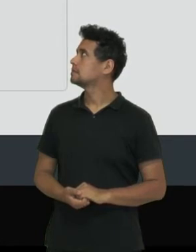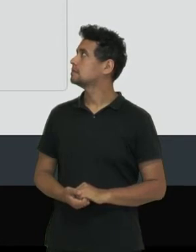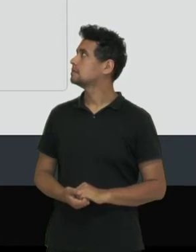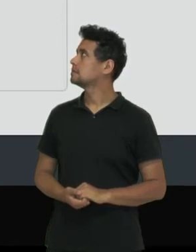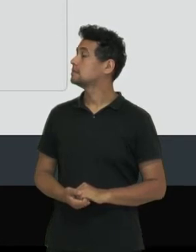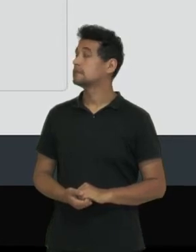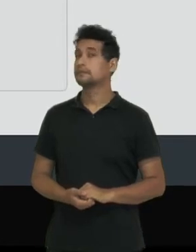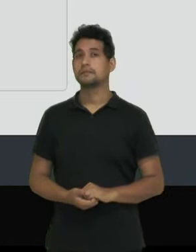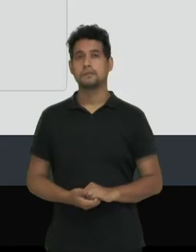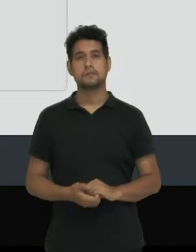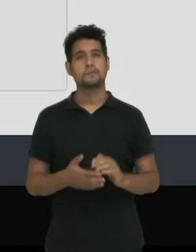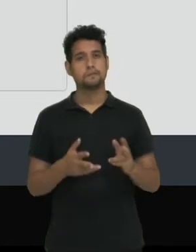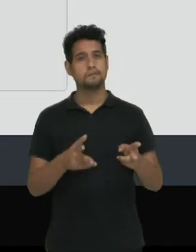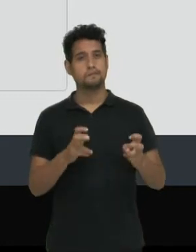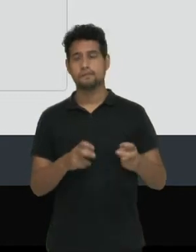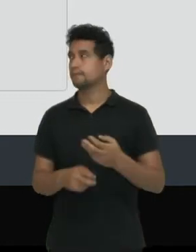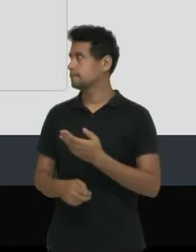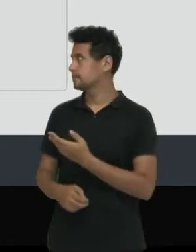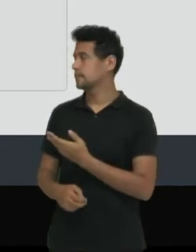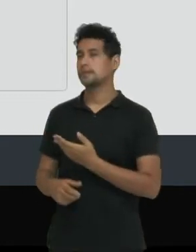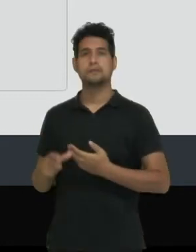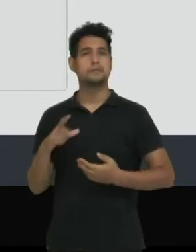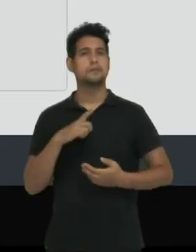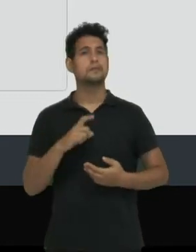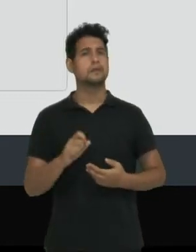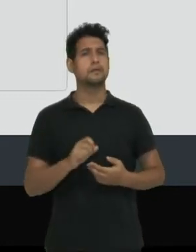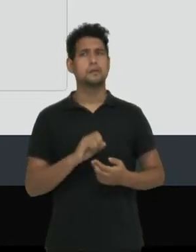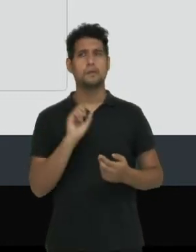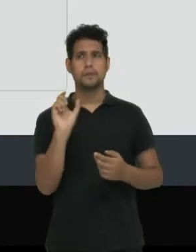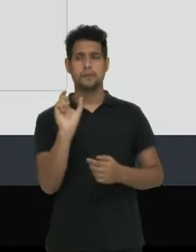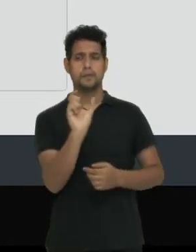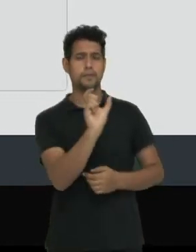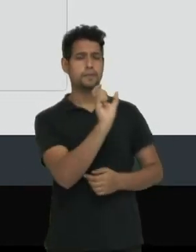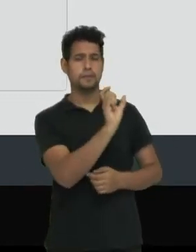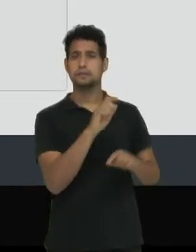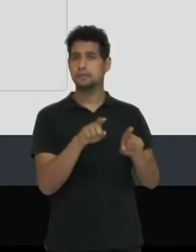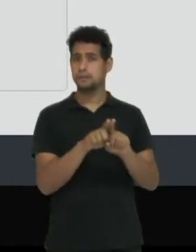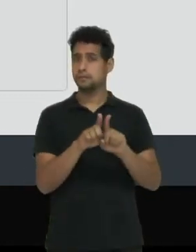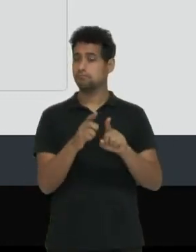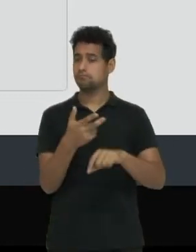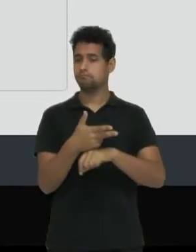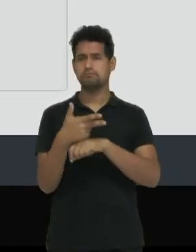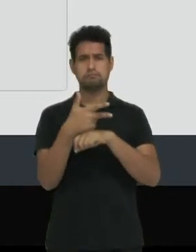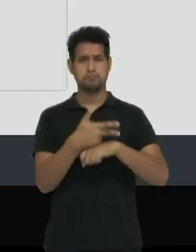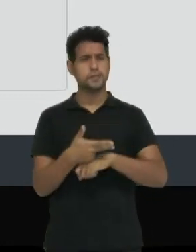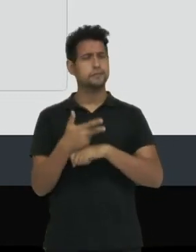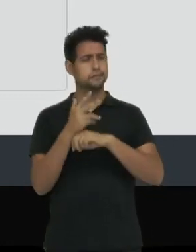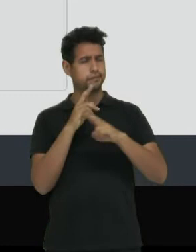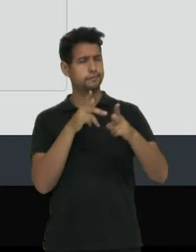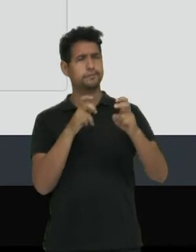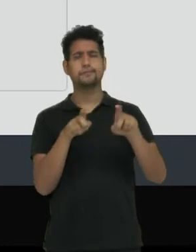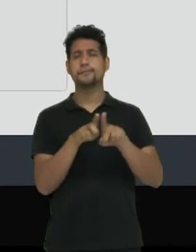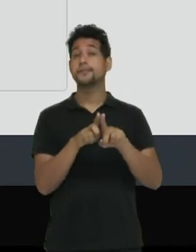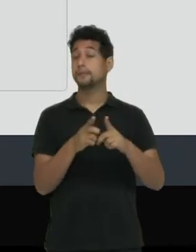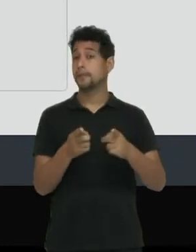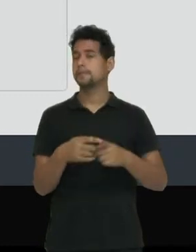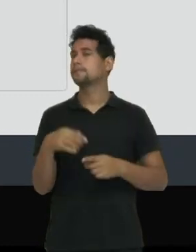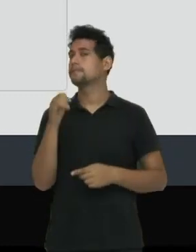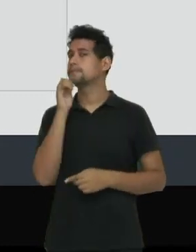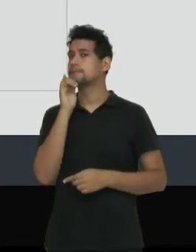Really? Então agora vocês observem que nós temos outros vocabulários do mesmo vídeo que nós visualizamos, como por